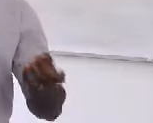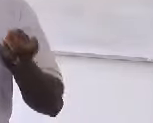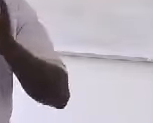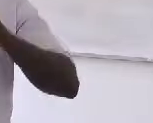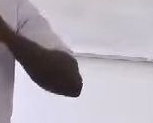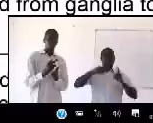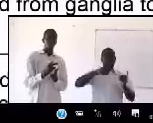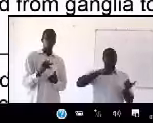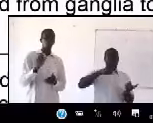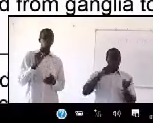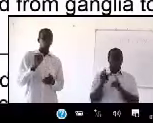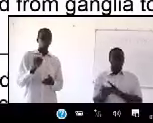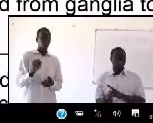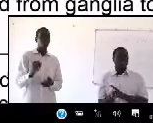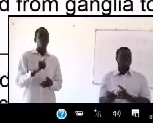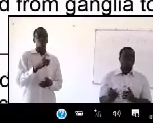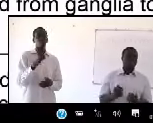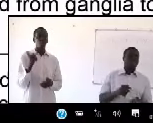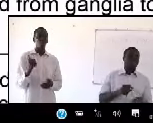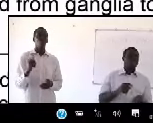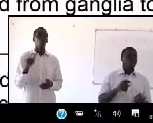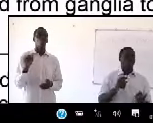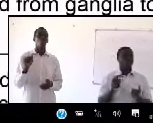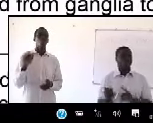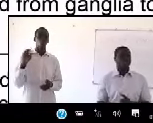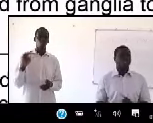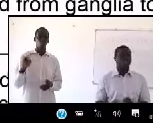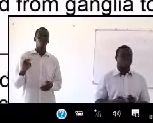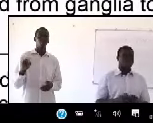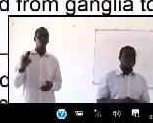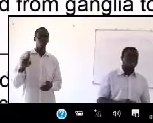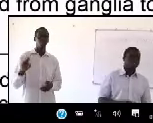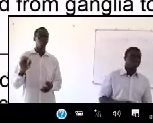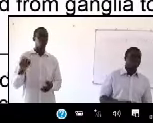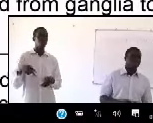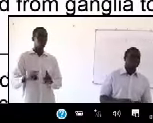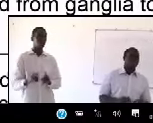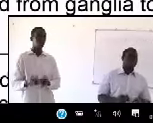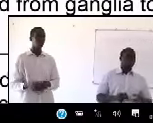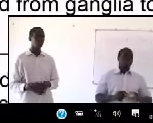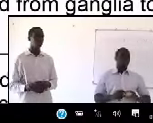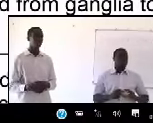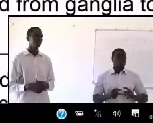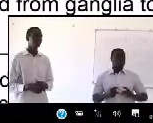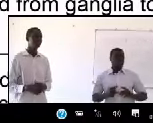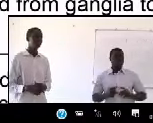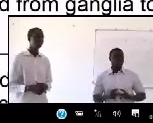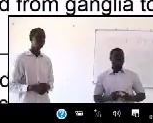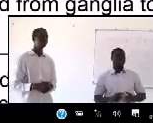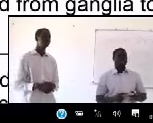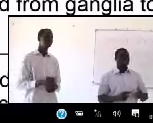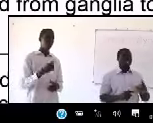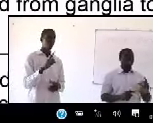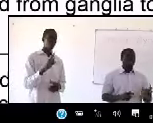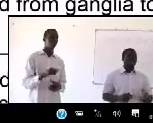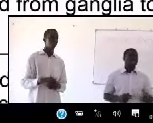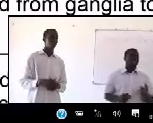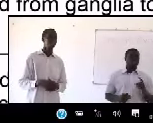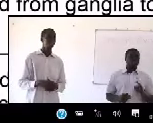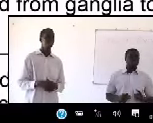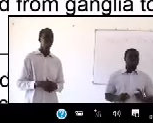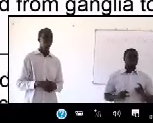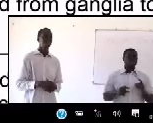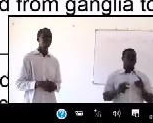mainly involuntary. The differences between somatic and the autonomic nervous